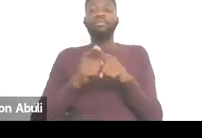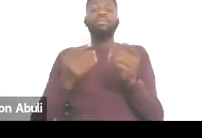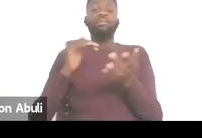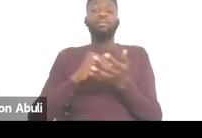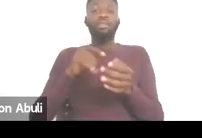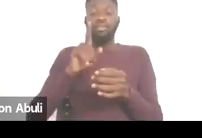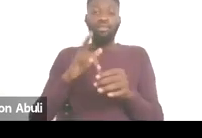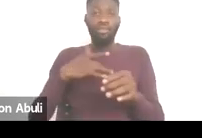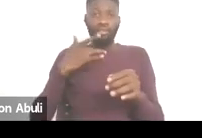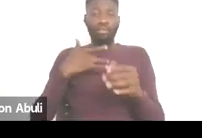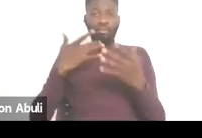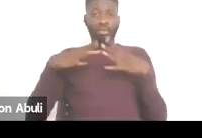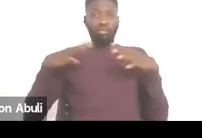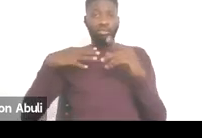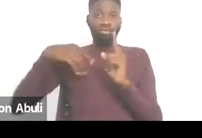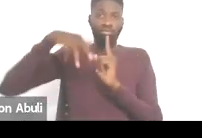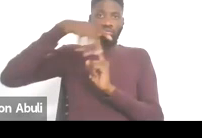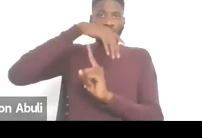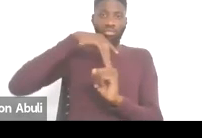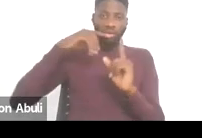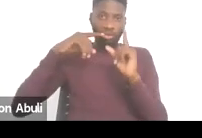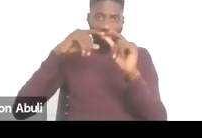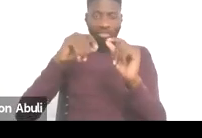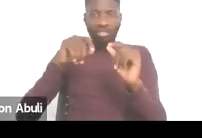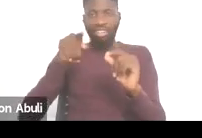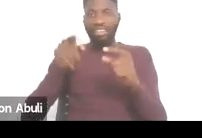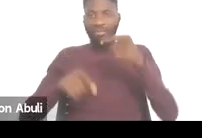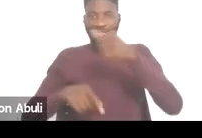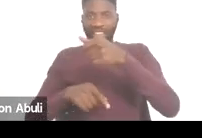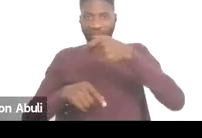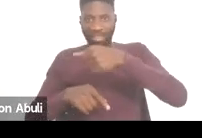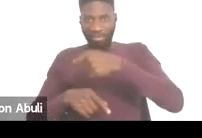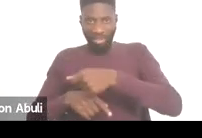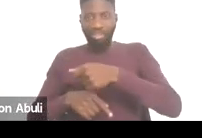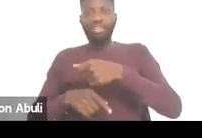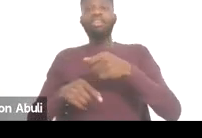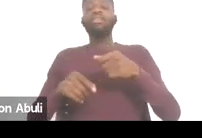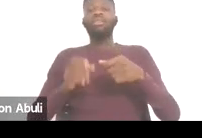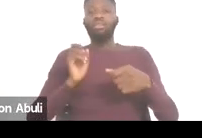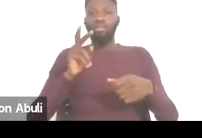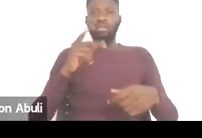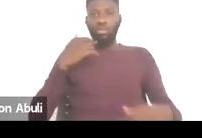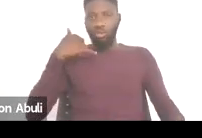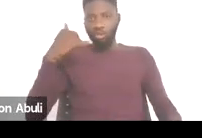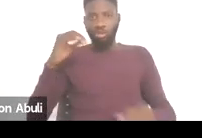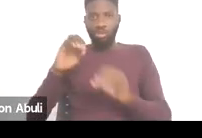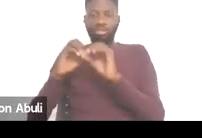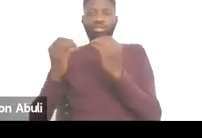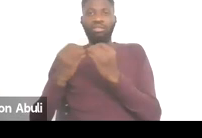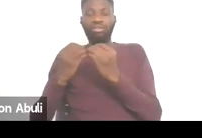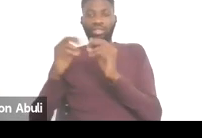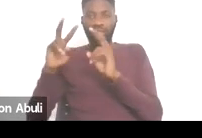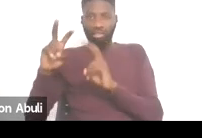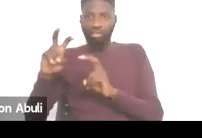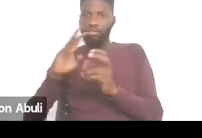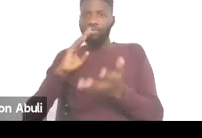that everyone around you tells you that you unalipianga, then call the organization, find out. Just